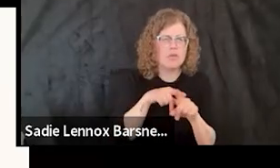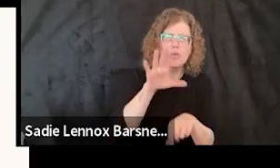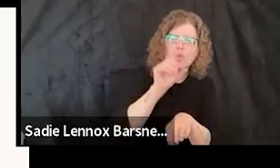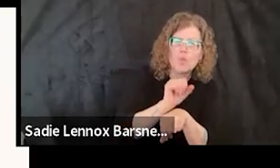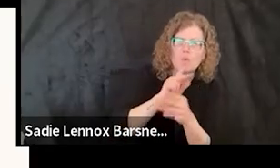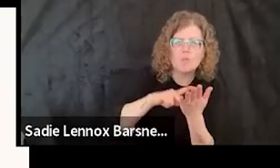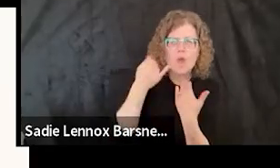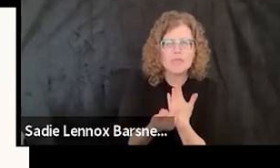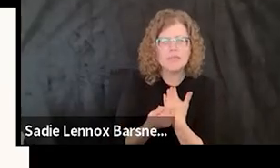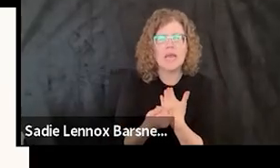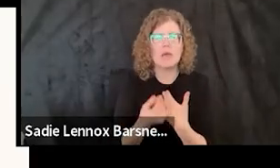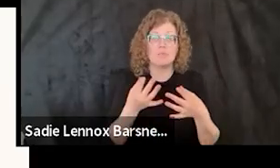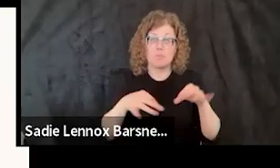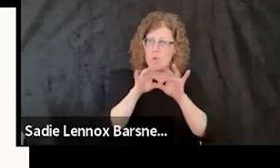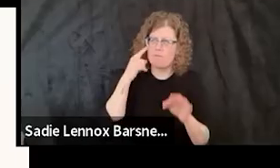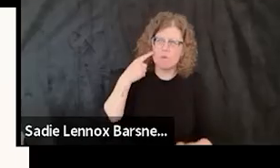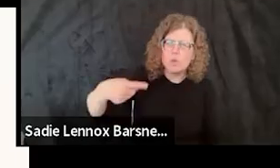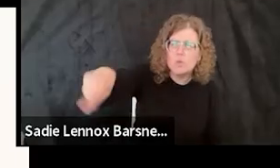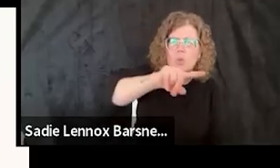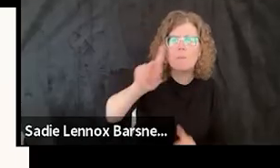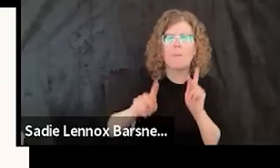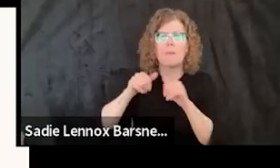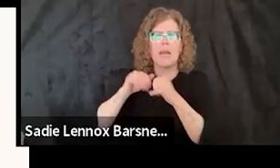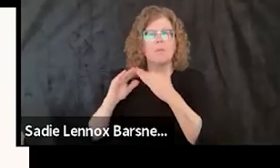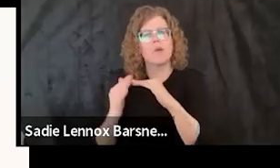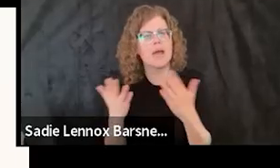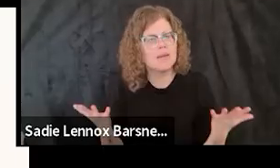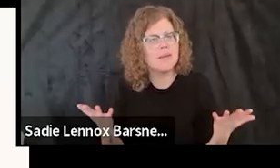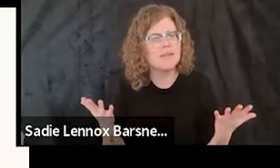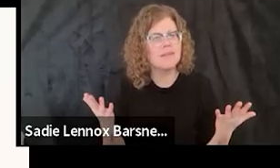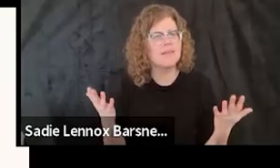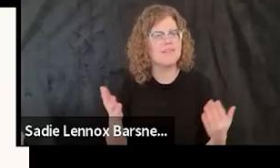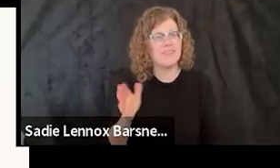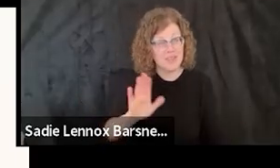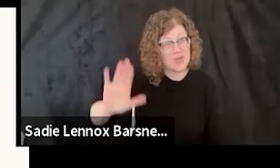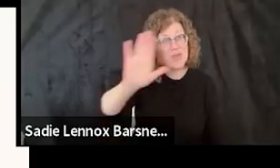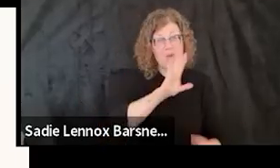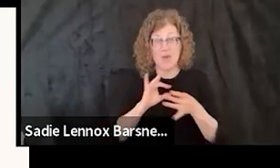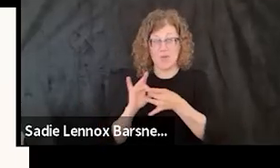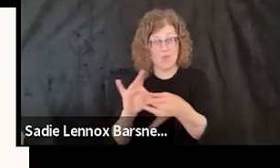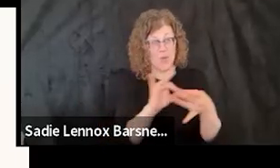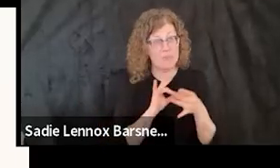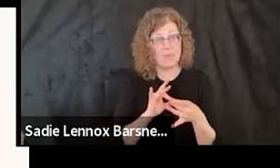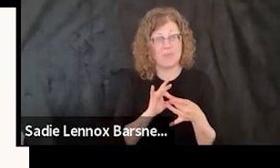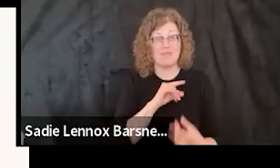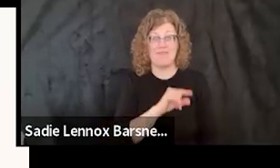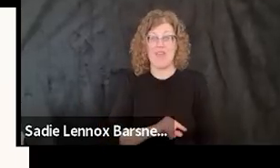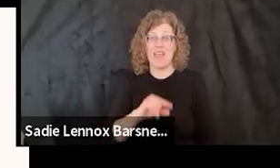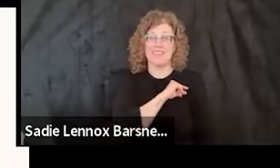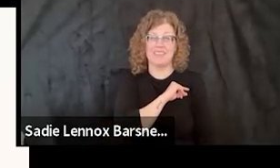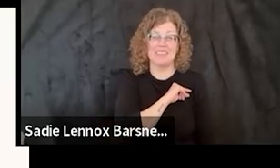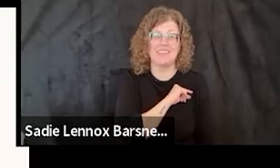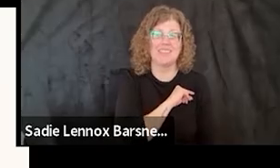The depth and quality of your relationships is just as important, if not more important, than the breadth or quantity of your